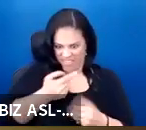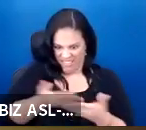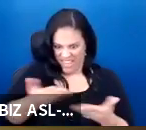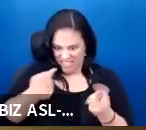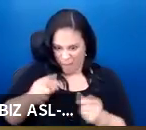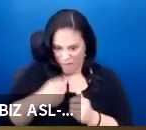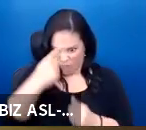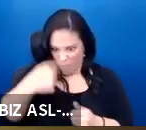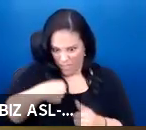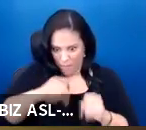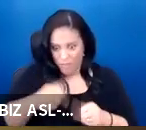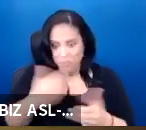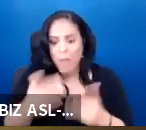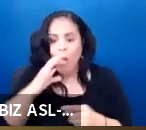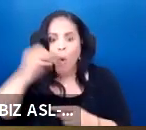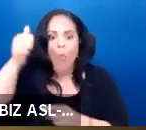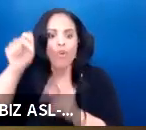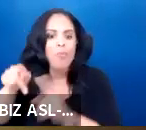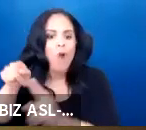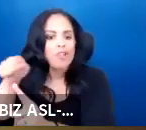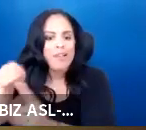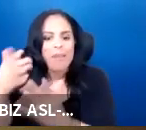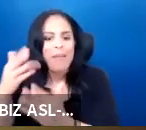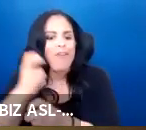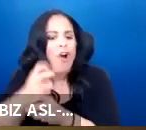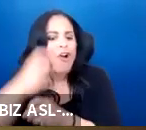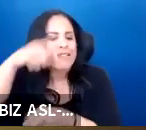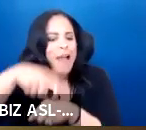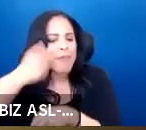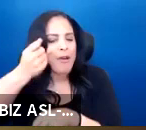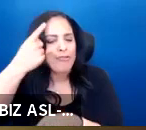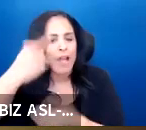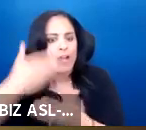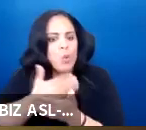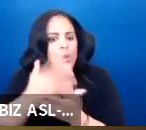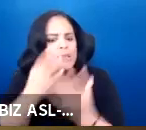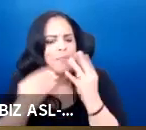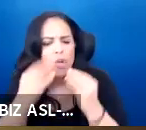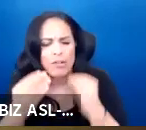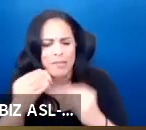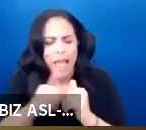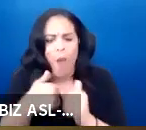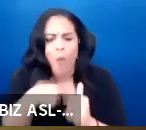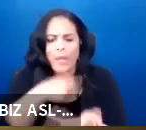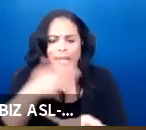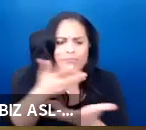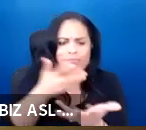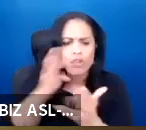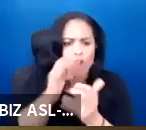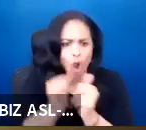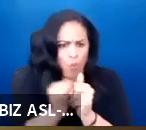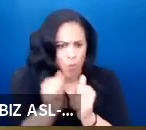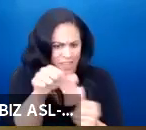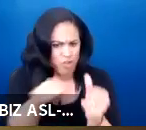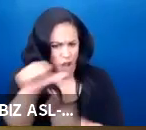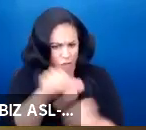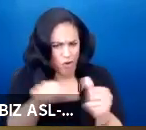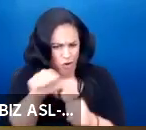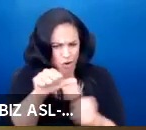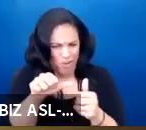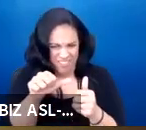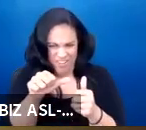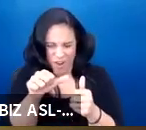person might have a harder time understanding a newer experience coming in. How do we talk to each other across those divides? That's